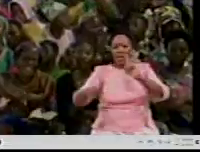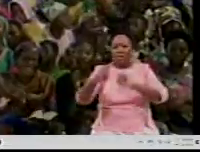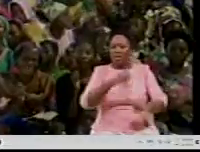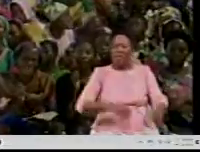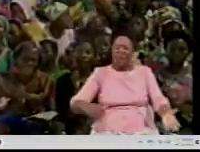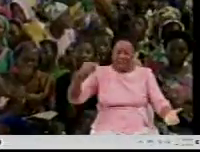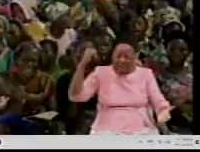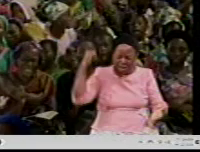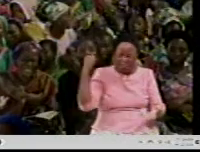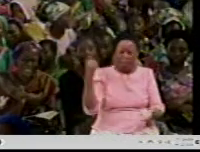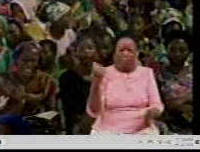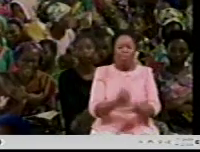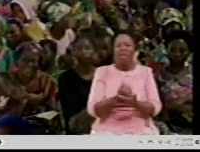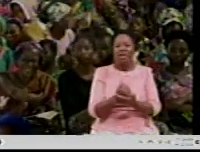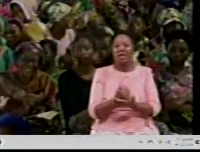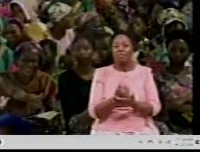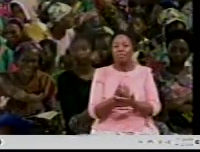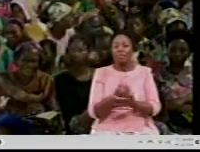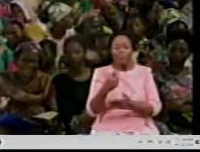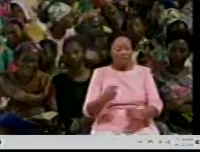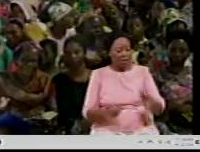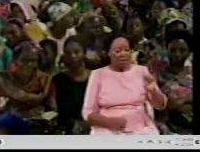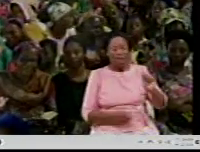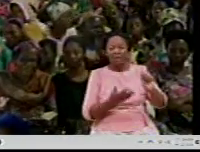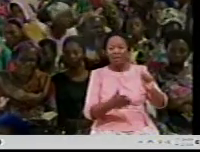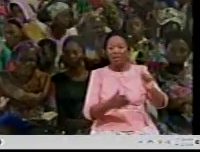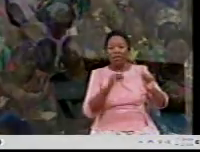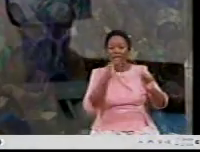amen. Yeah. The key there is a